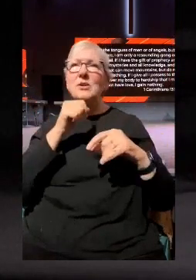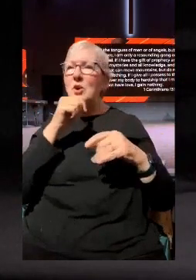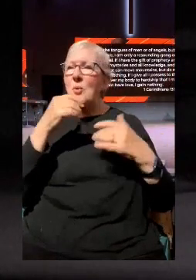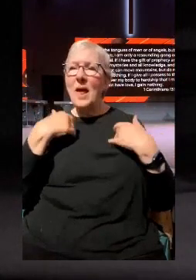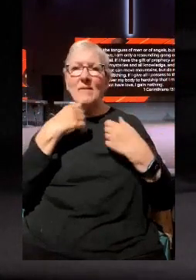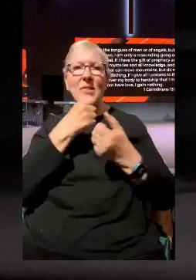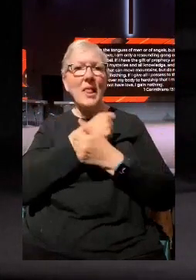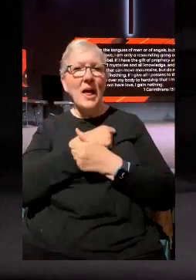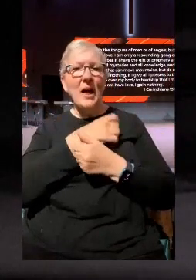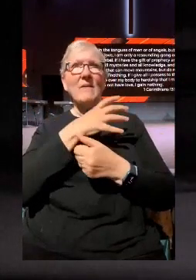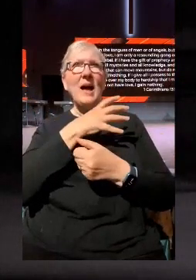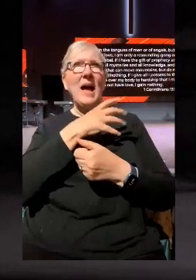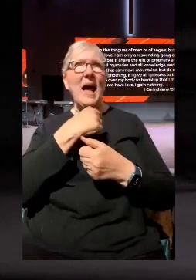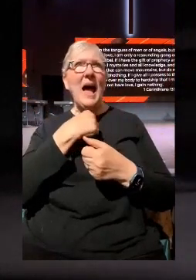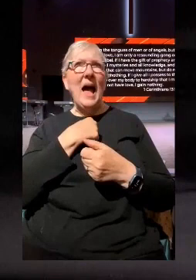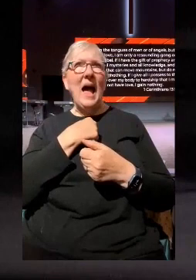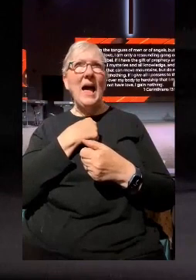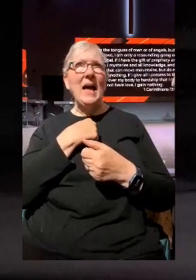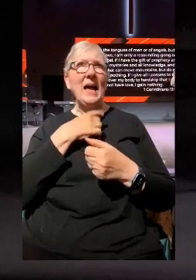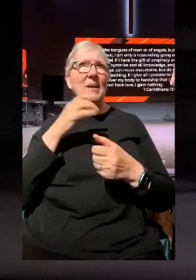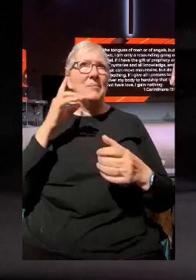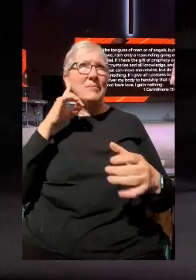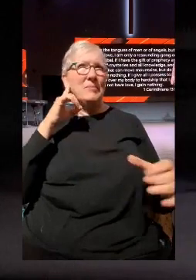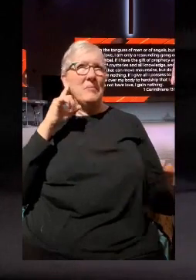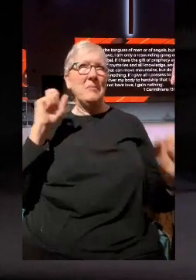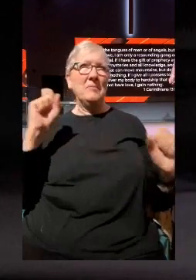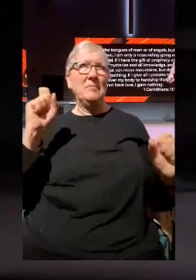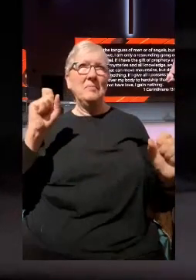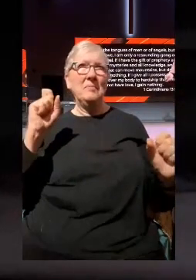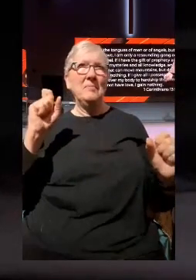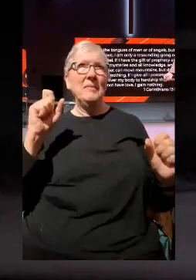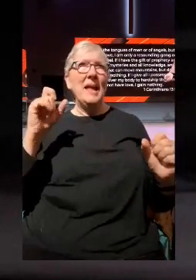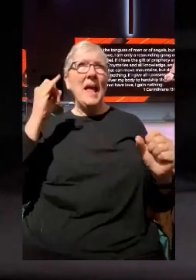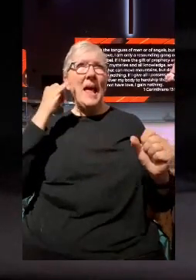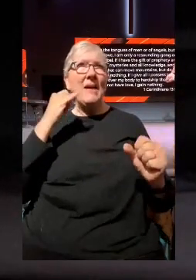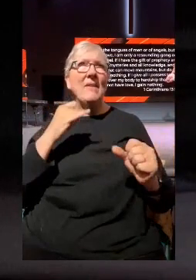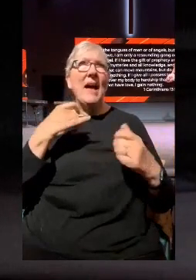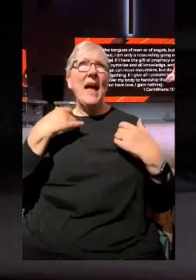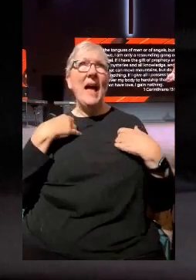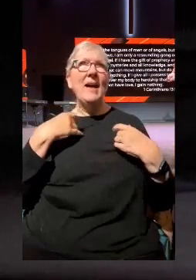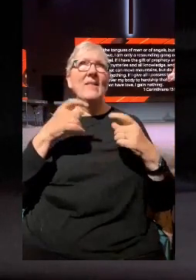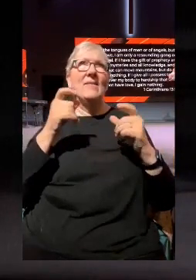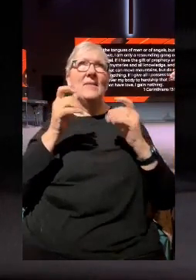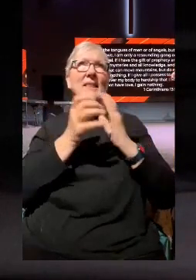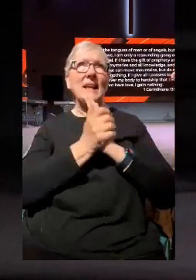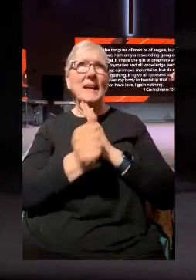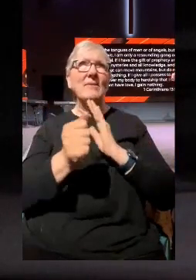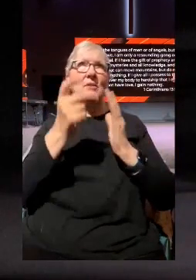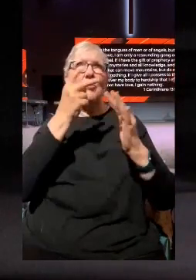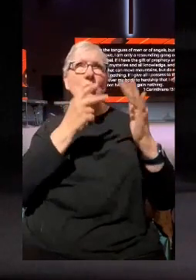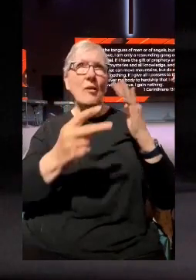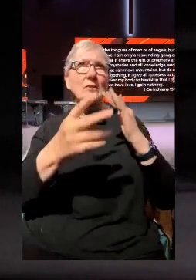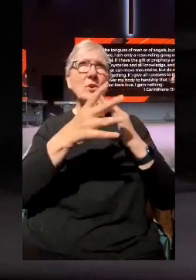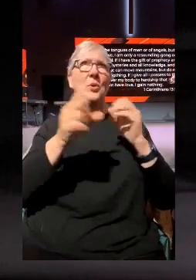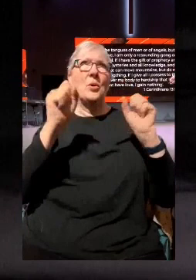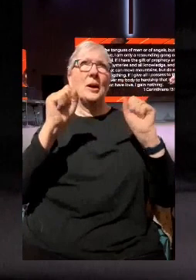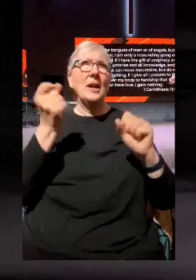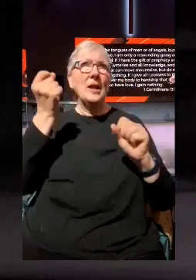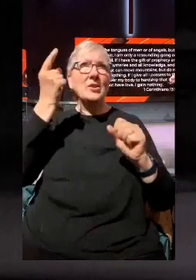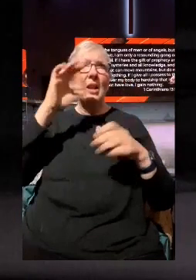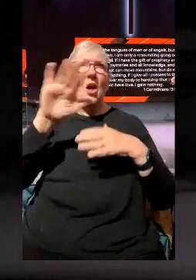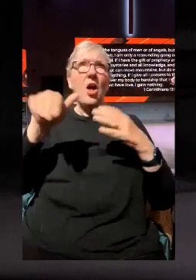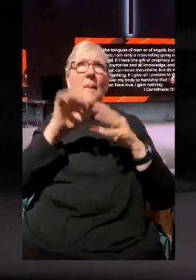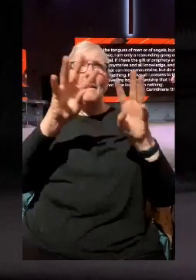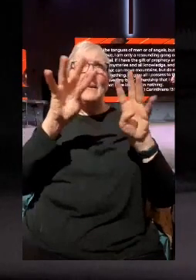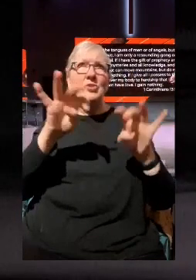cymbal. If I have the gift of prophecy and I can fathom all mysteries and all knowledge, and if I have a faith that can move mountains but do